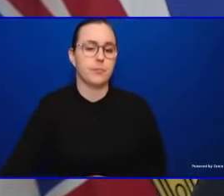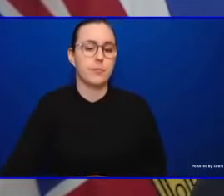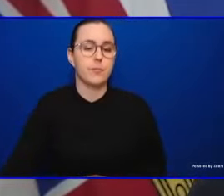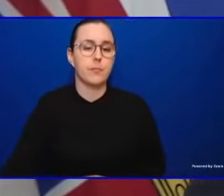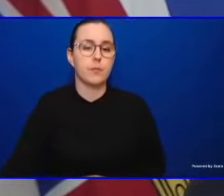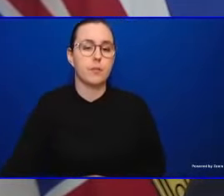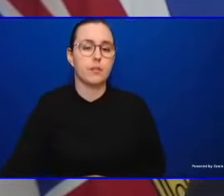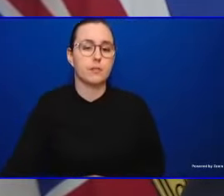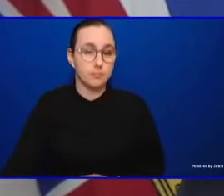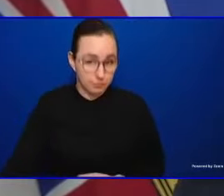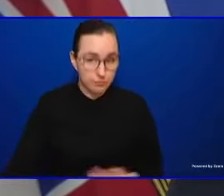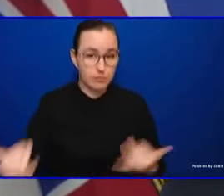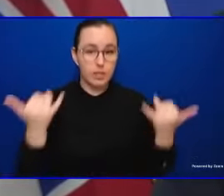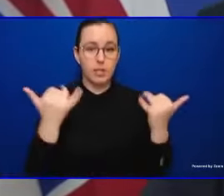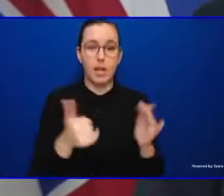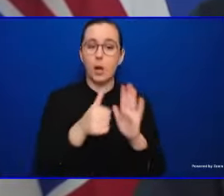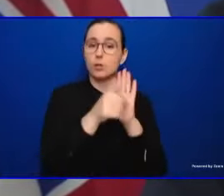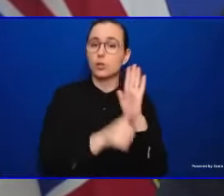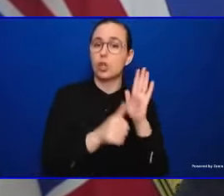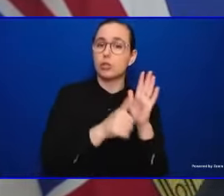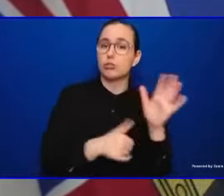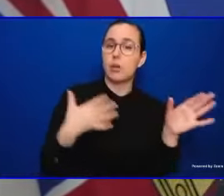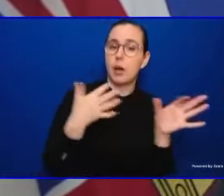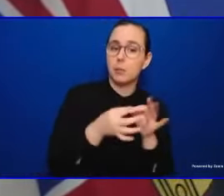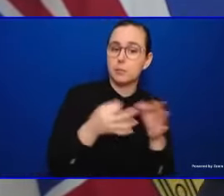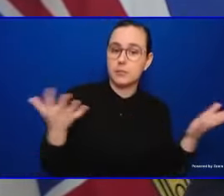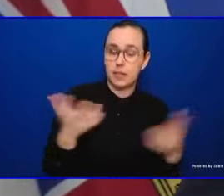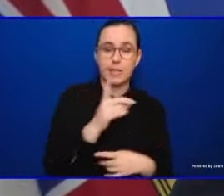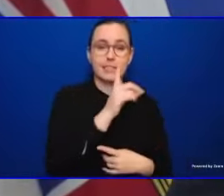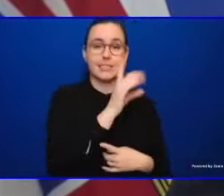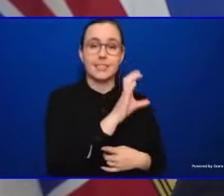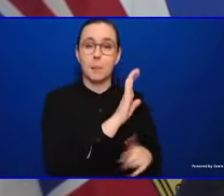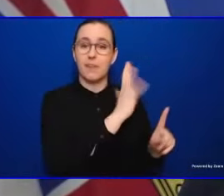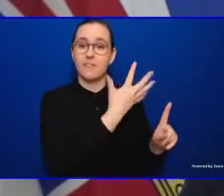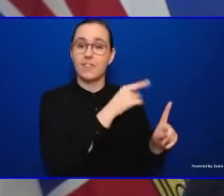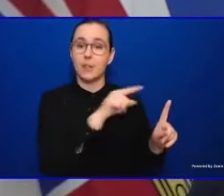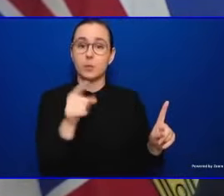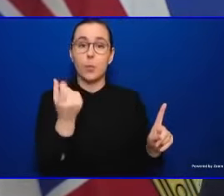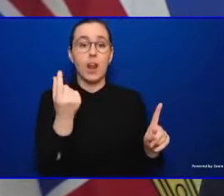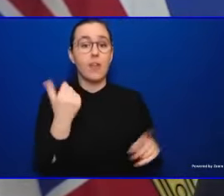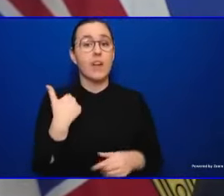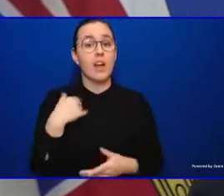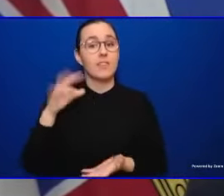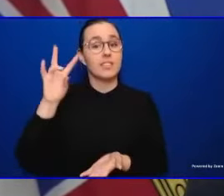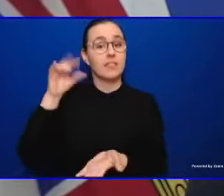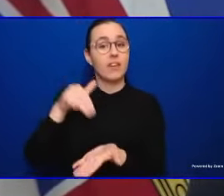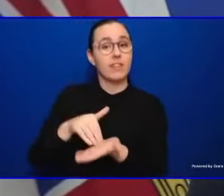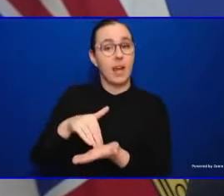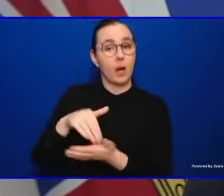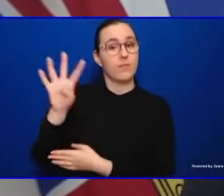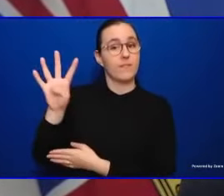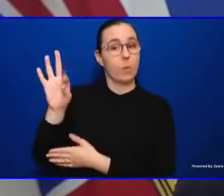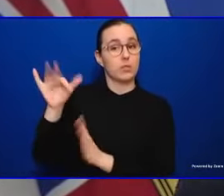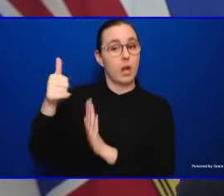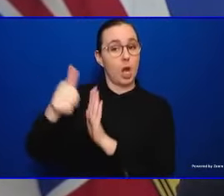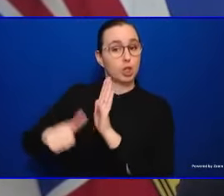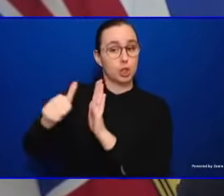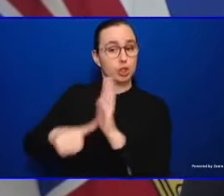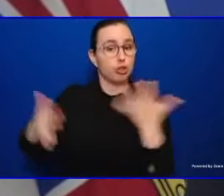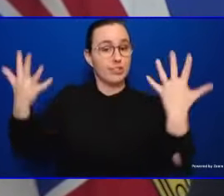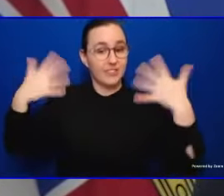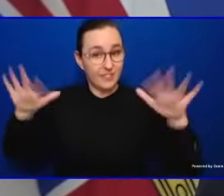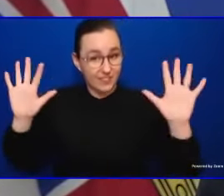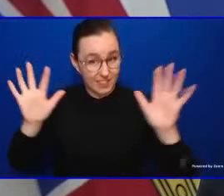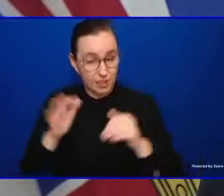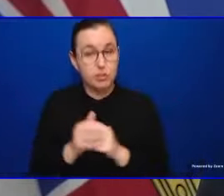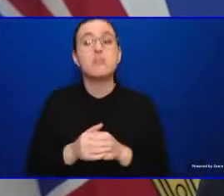11th that 7,049 surgeries were completed in BC, which is a remarkable achievement by surgeons, by